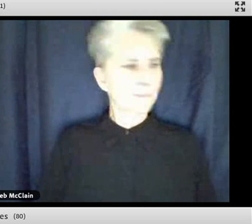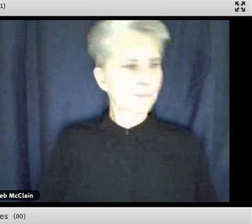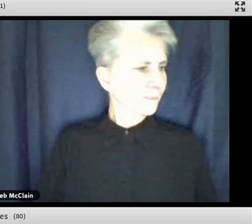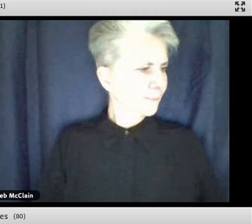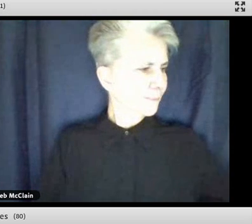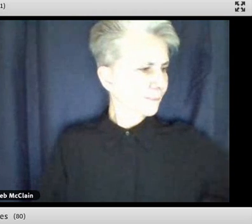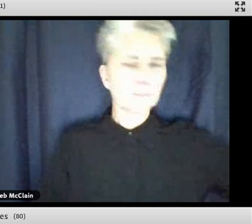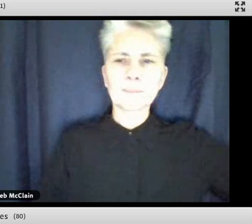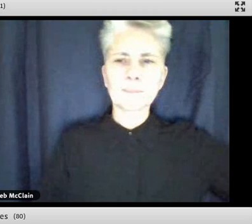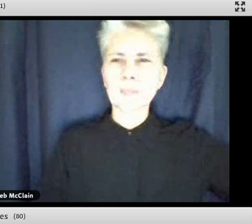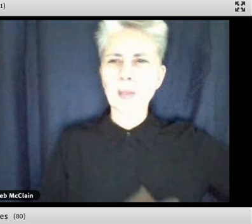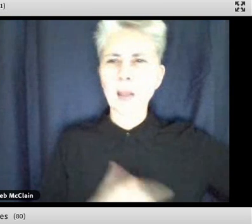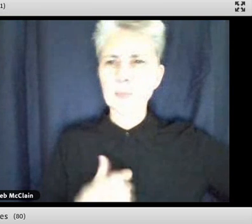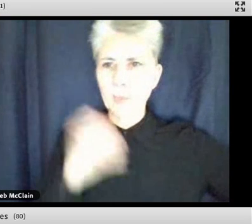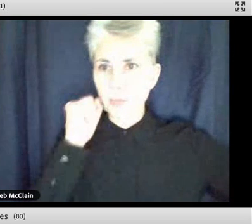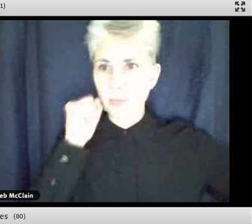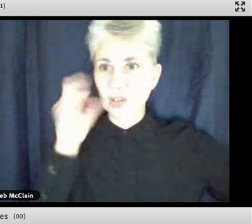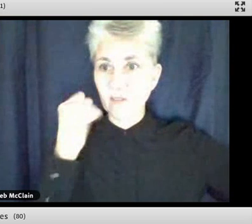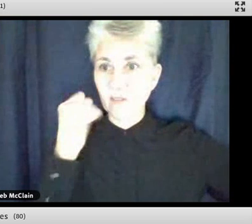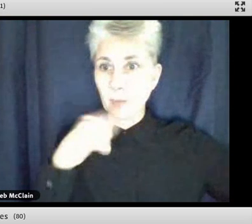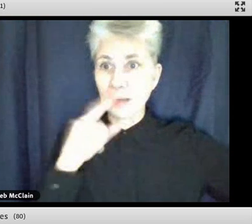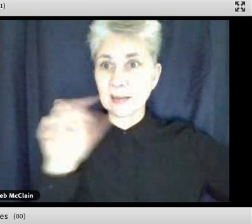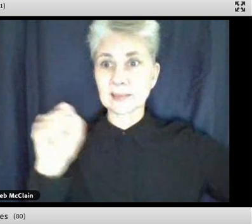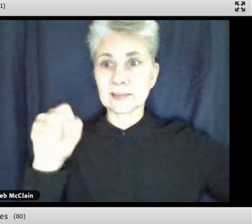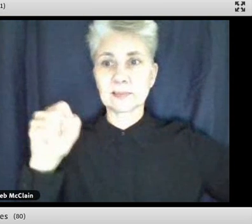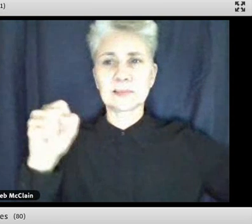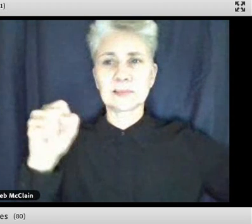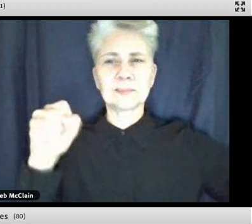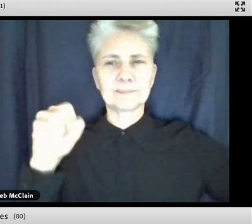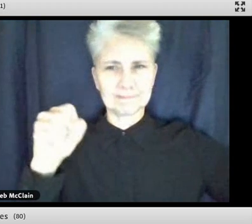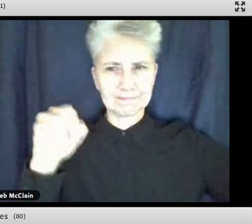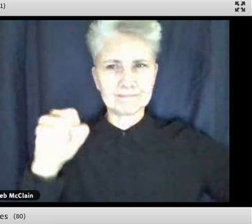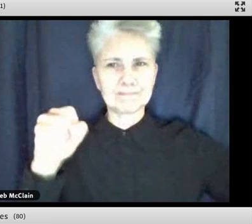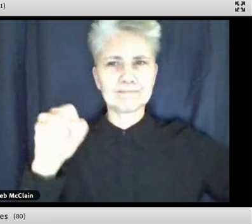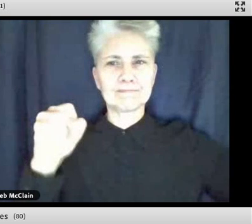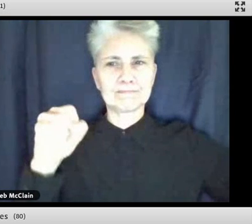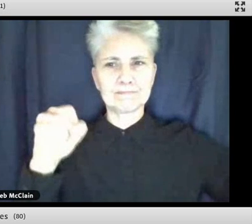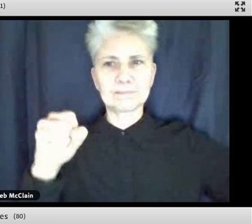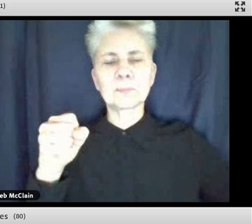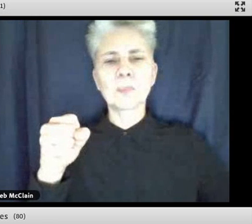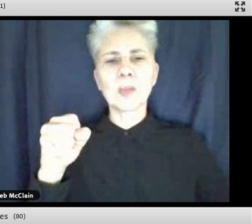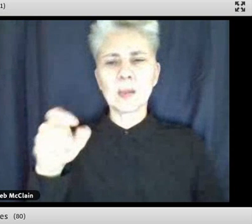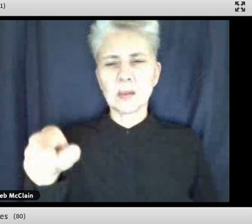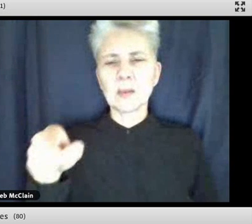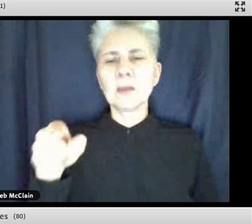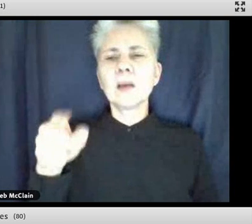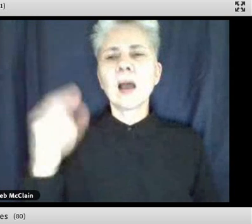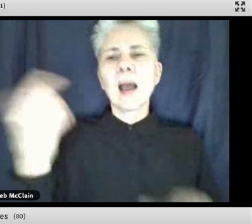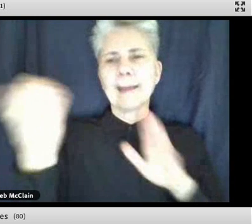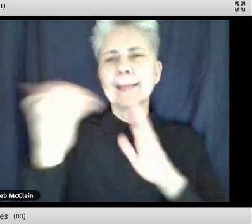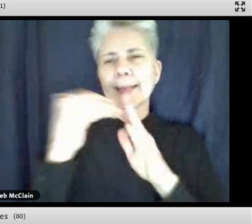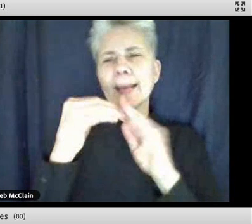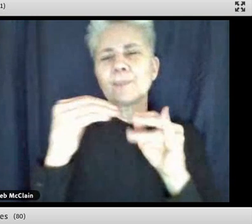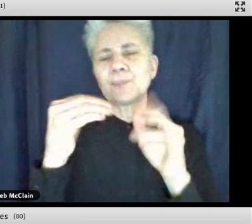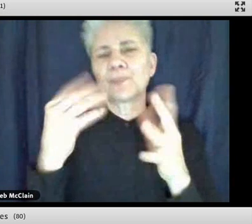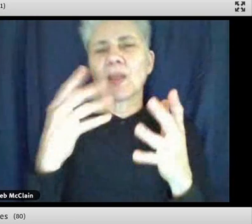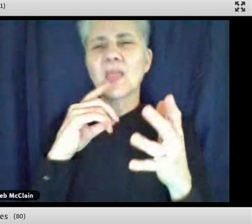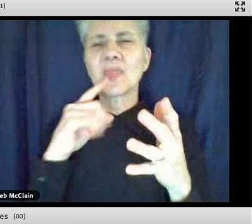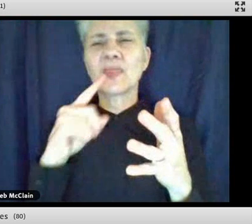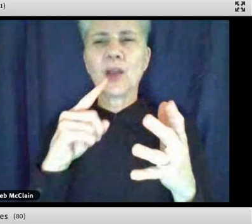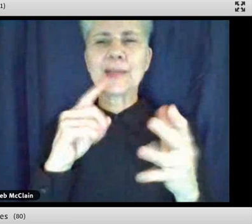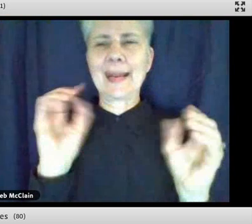I'm sure that was a shock for everybody. Yeah. Um, Again, there's